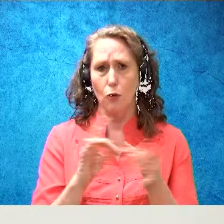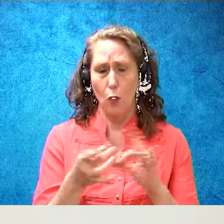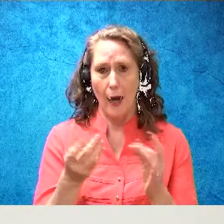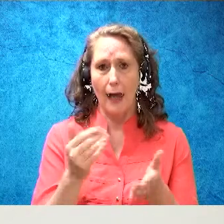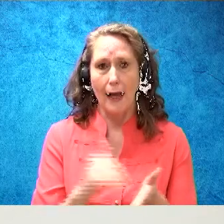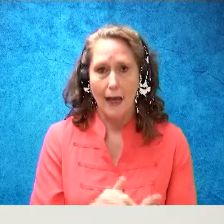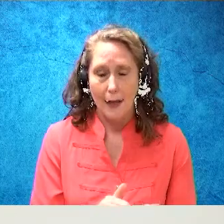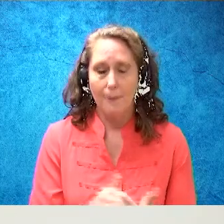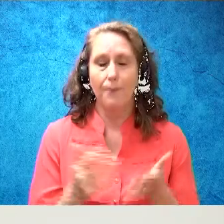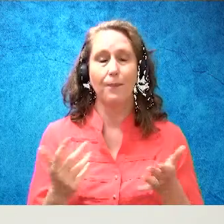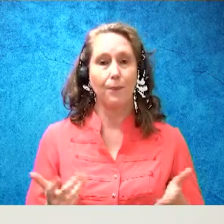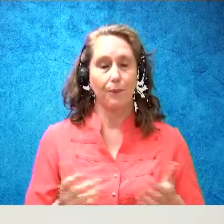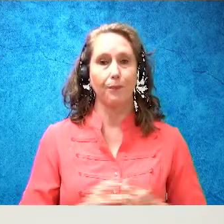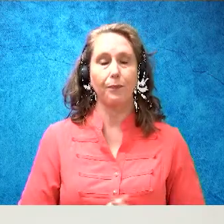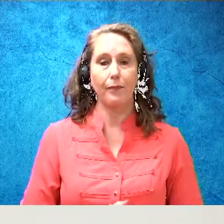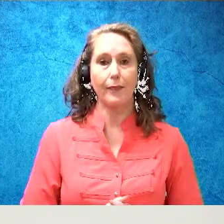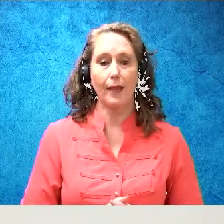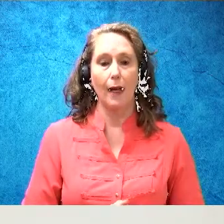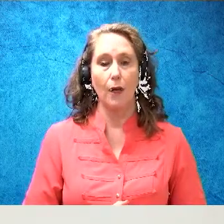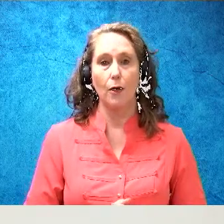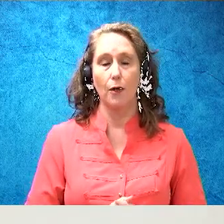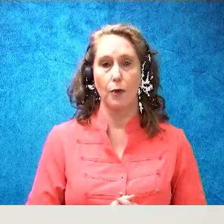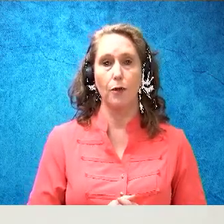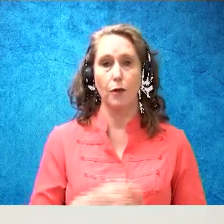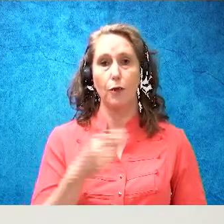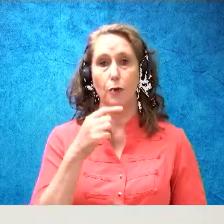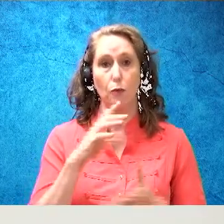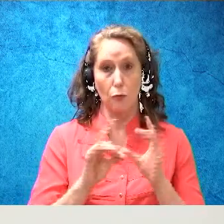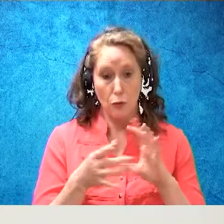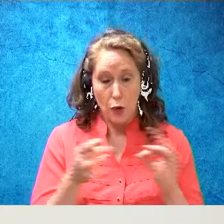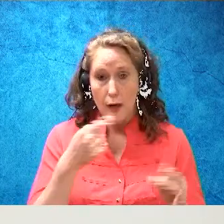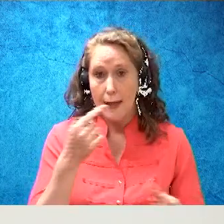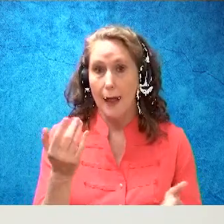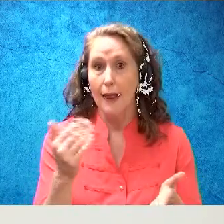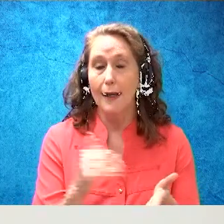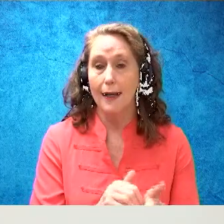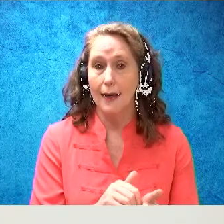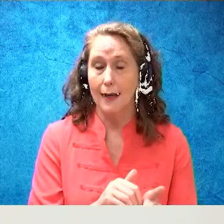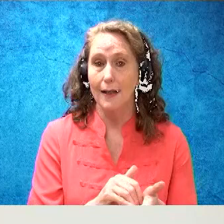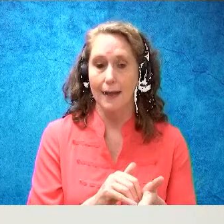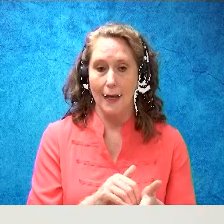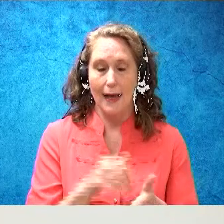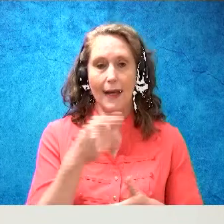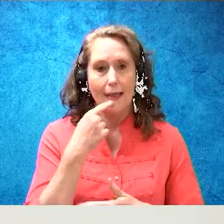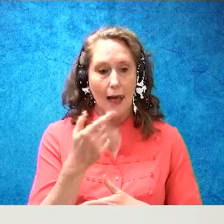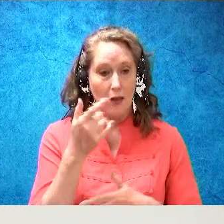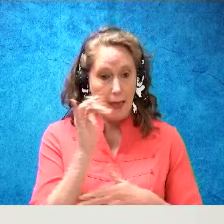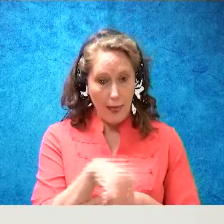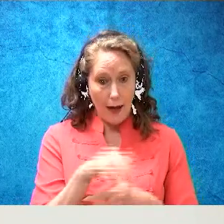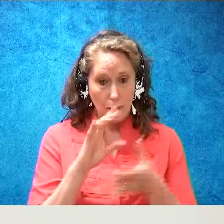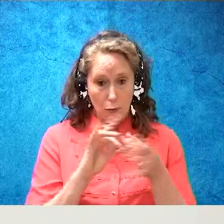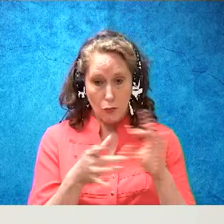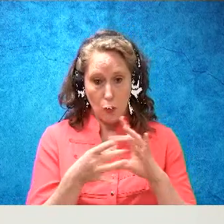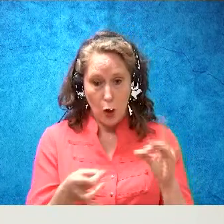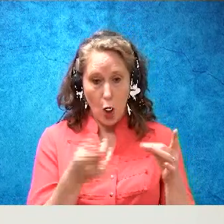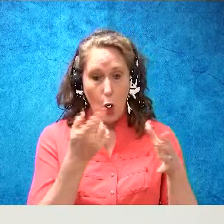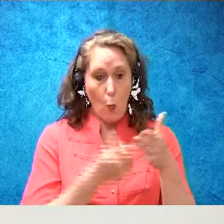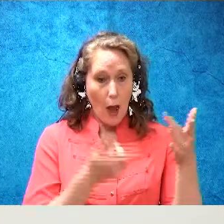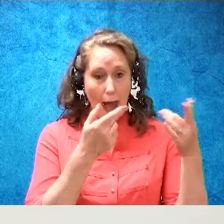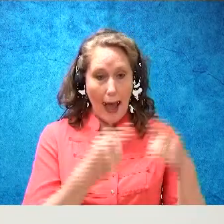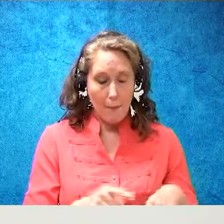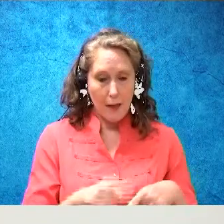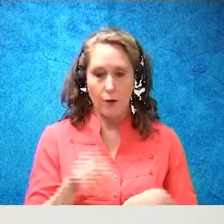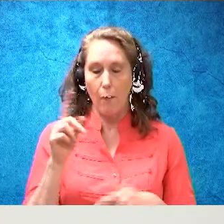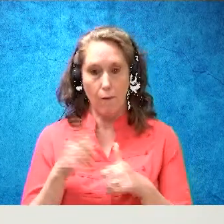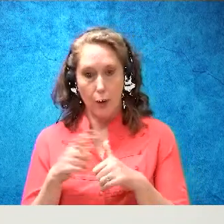about that. So, to retell a story just means to tell someone what is happening in the story that you just